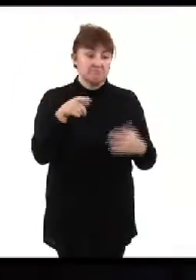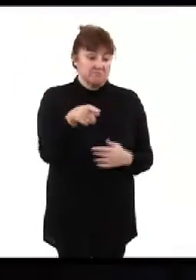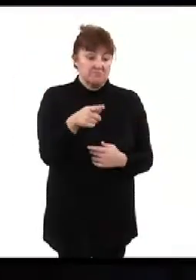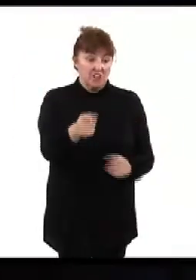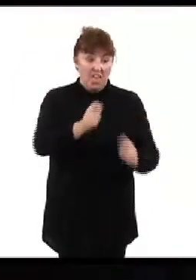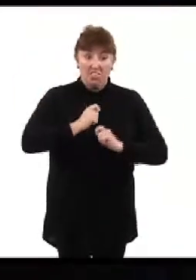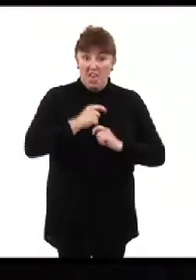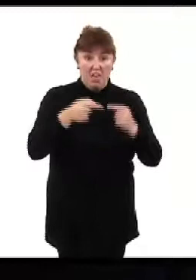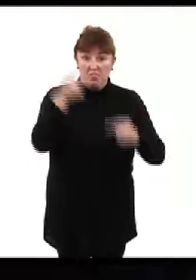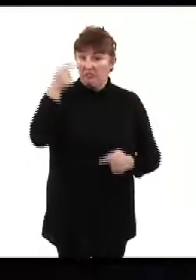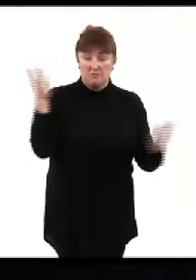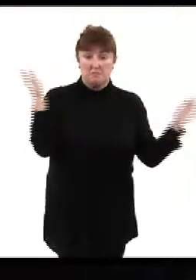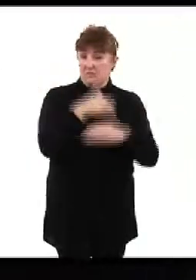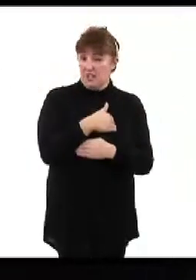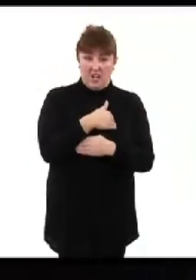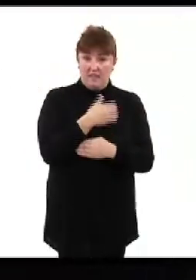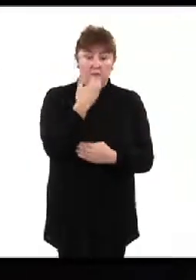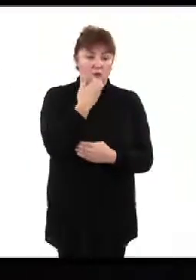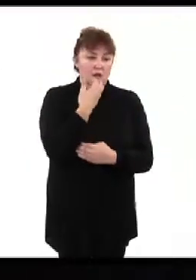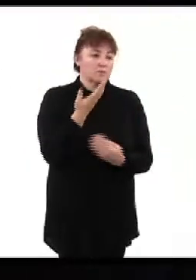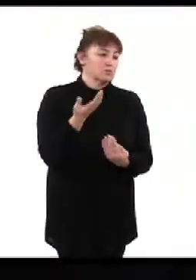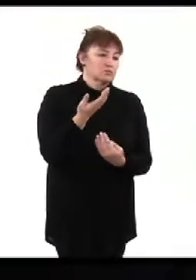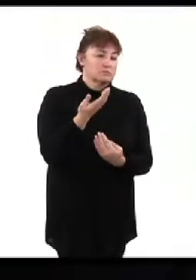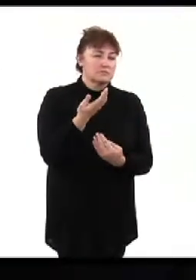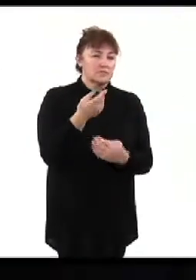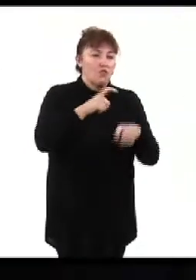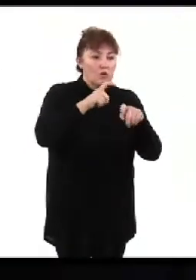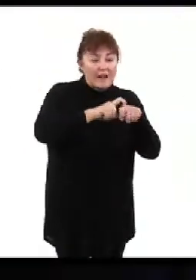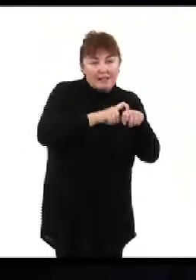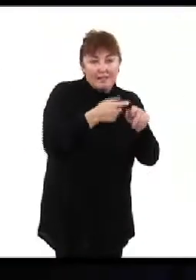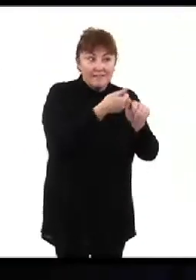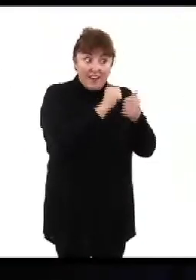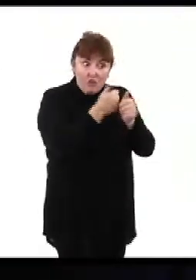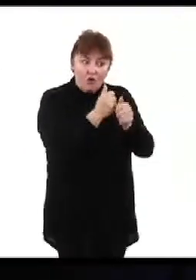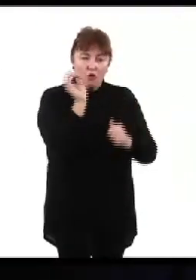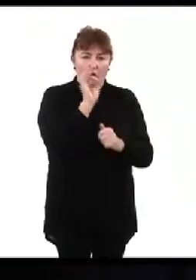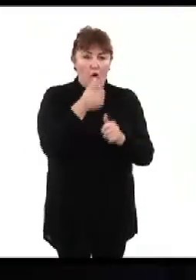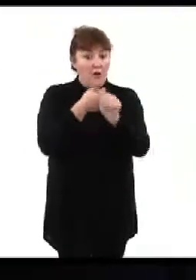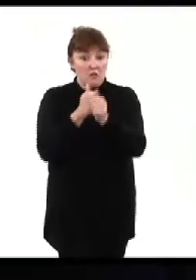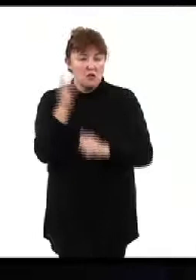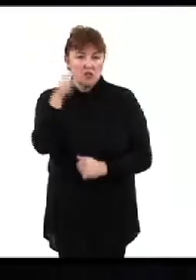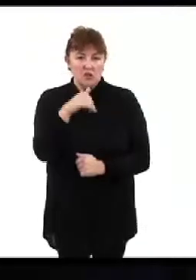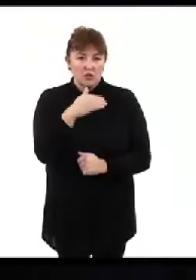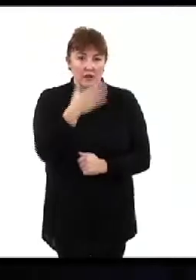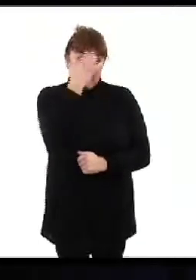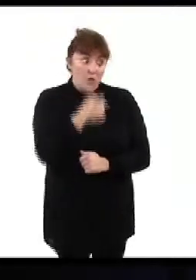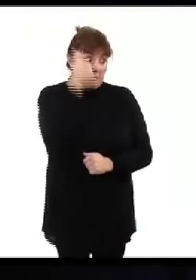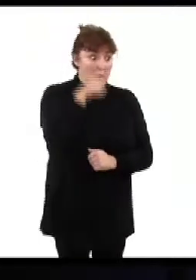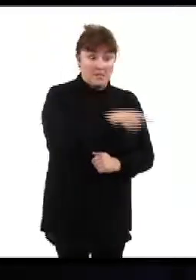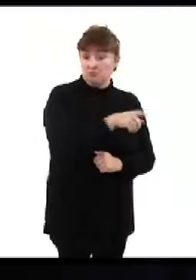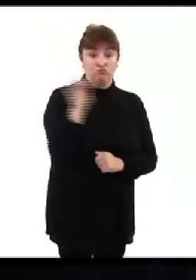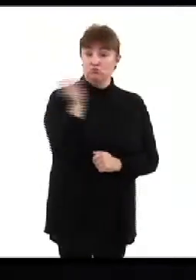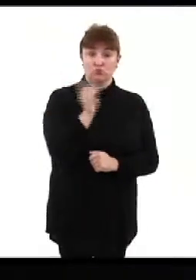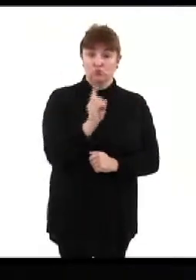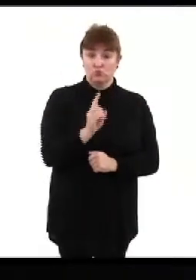iconic or not, was that more retrieved than a feature that didn't add to the iconicity of the form. We found that that didn't make a difference. You didn't retrieve